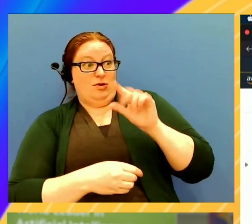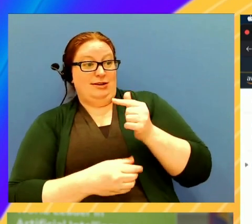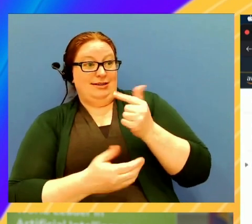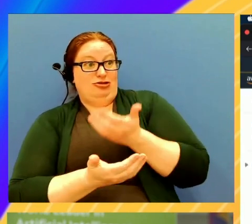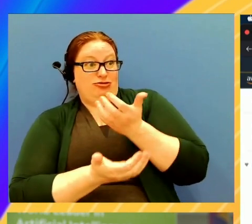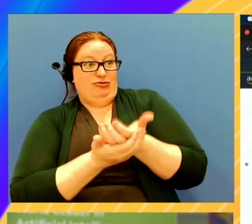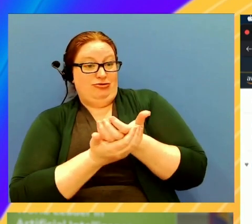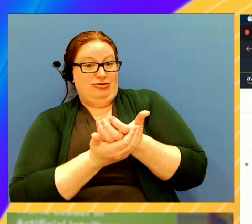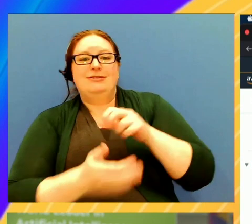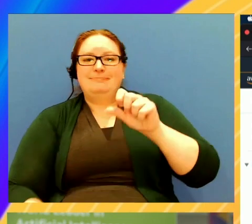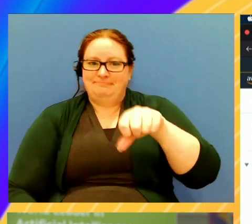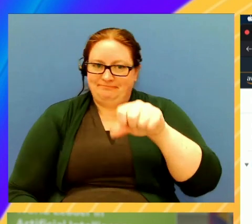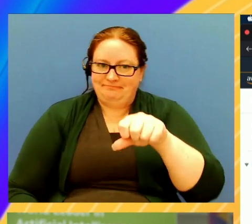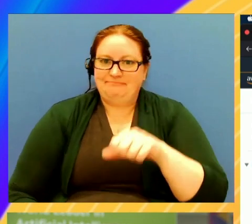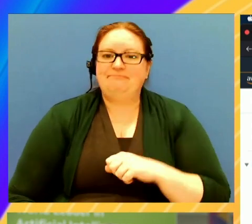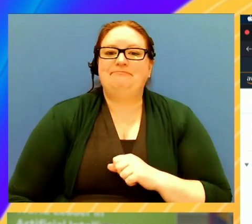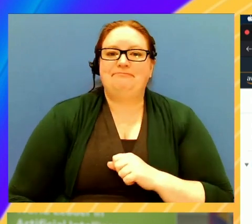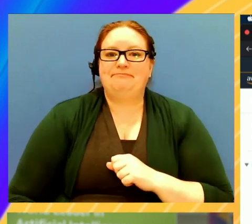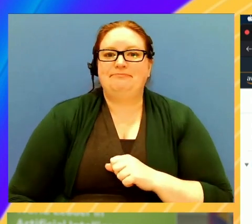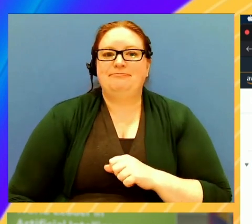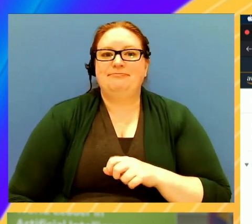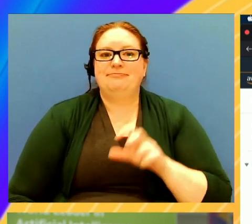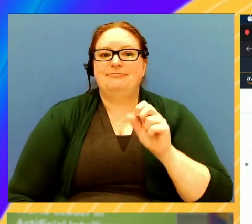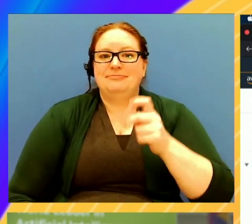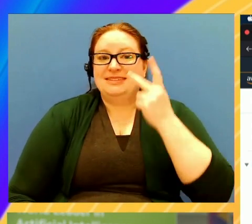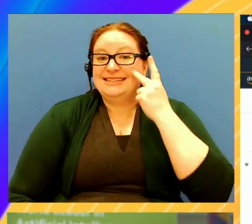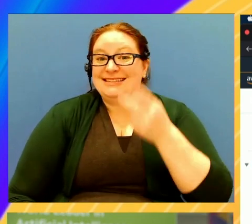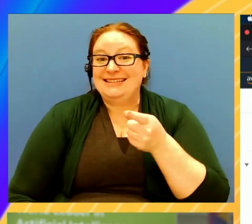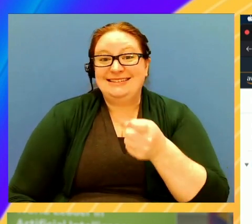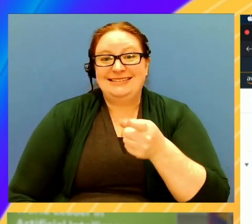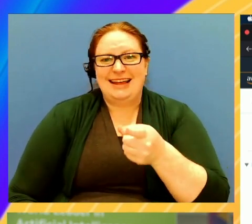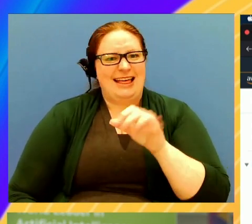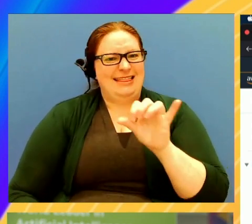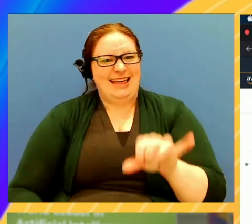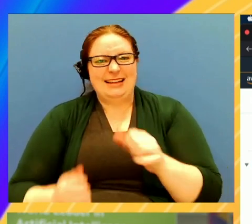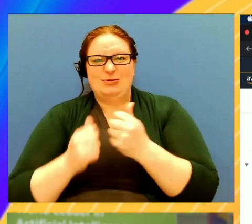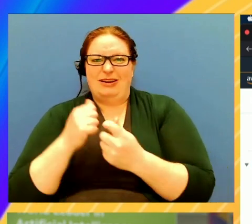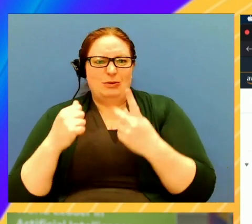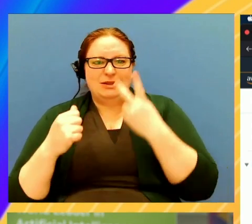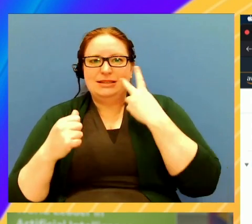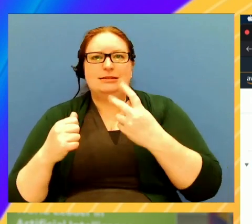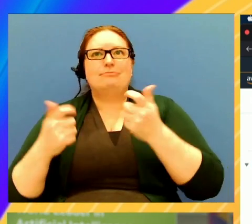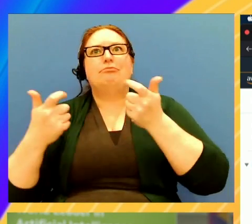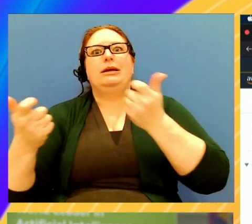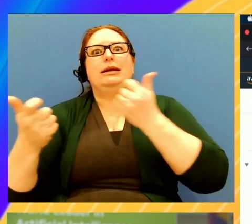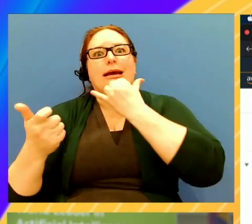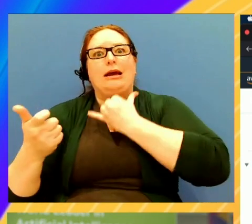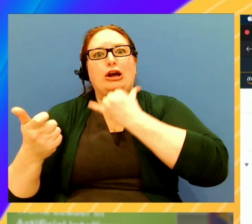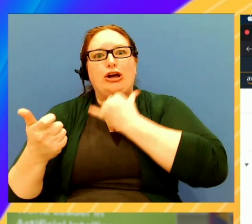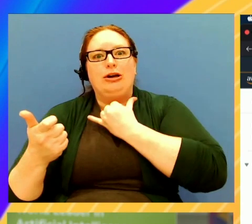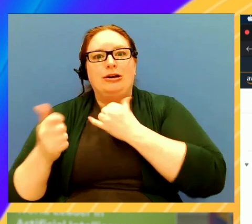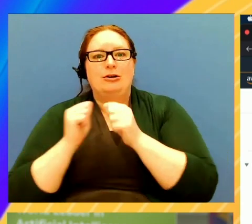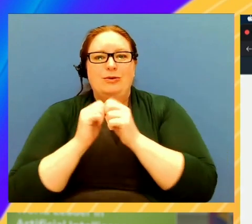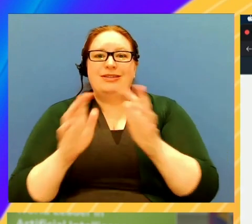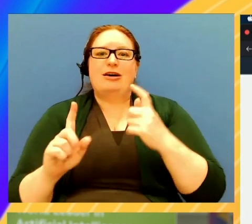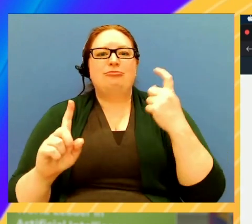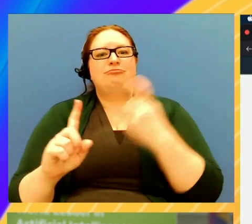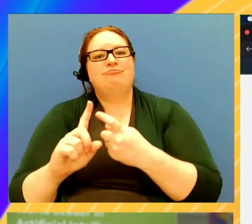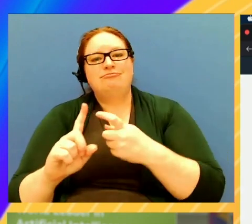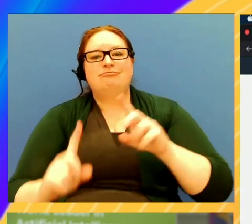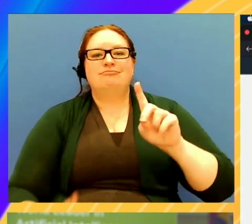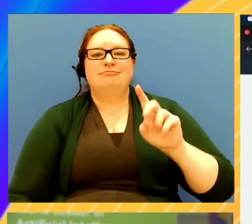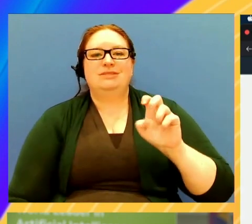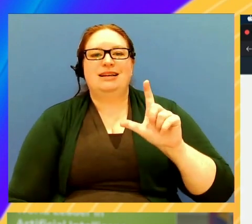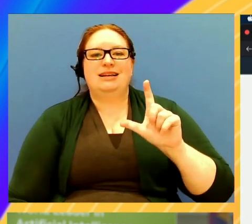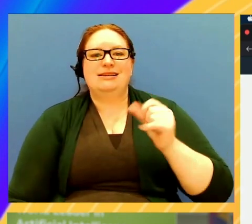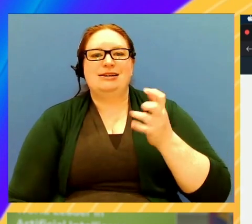Yeah. I can see in here, big error. This is what everybody sees when you have this without delegation. With the delegation, the policy I